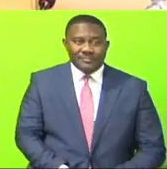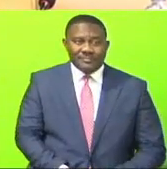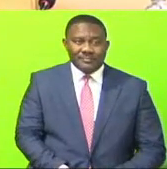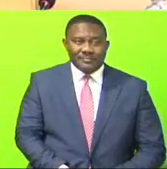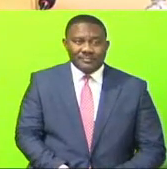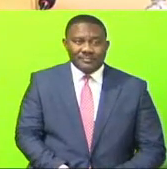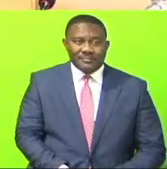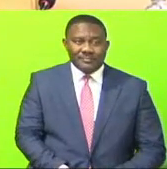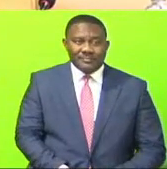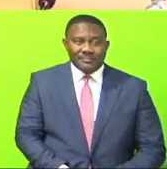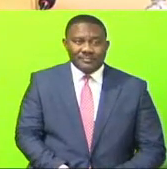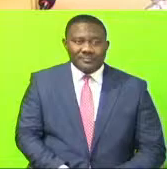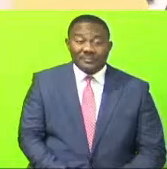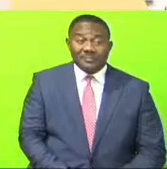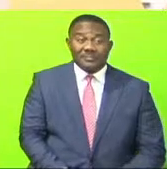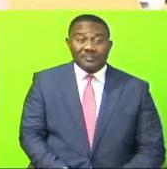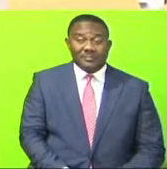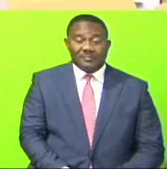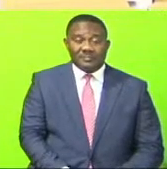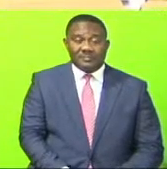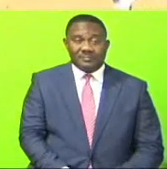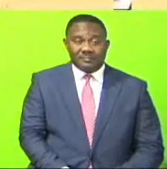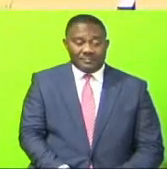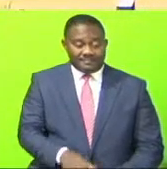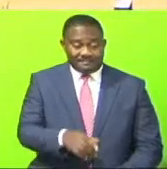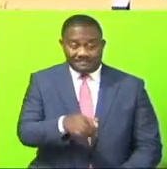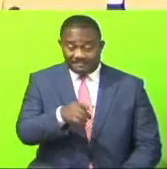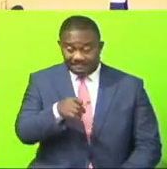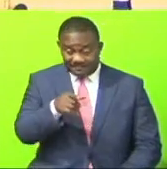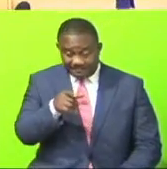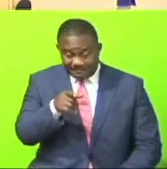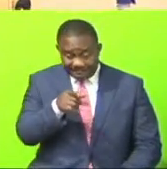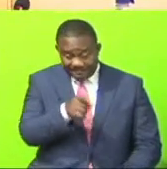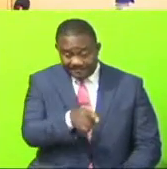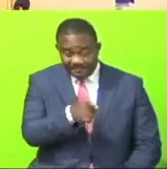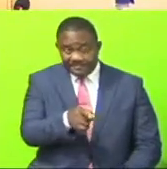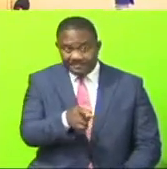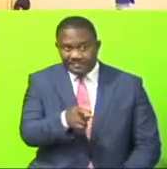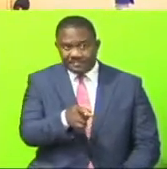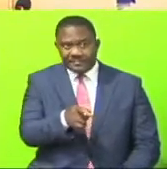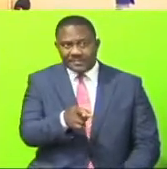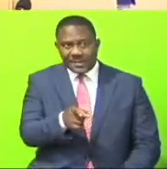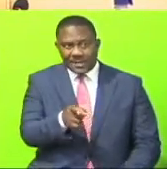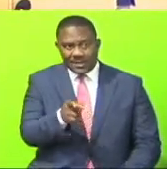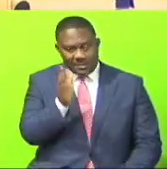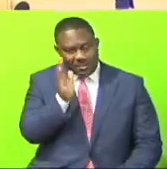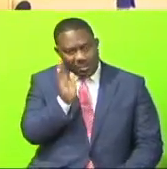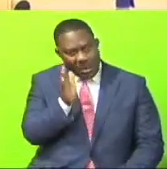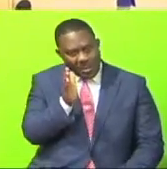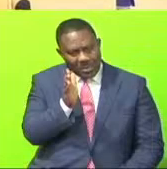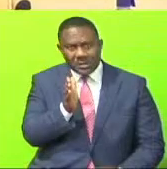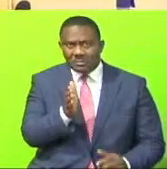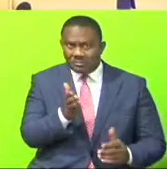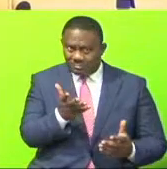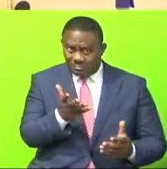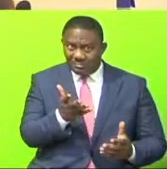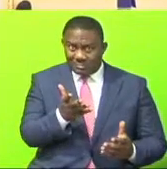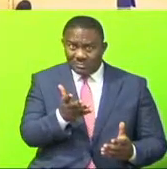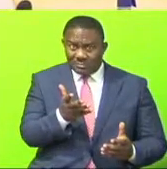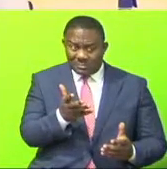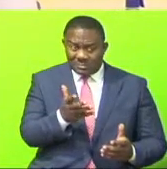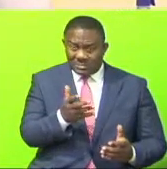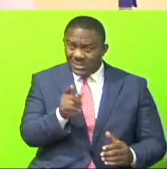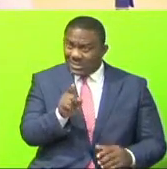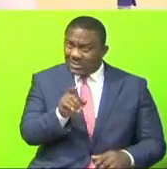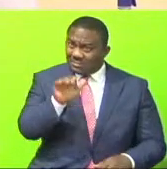the maker of the statement is drawing your attention to a matter of urgent public